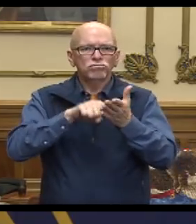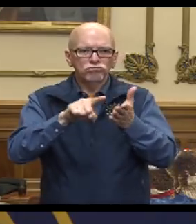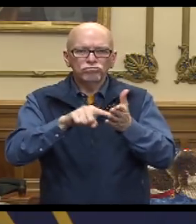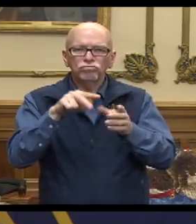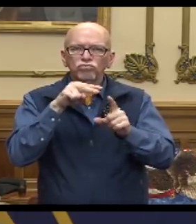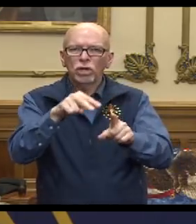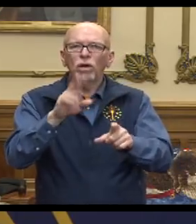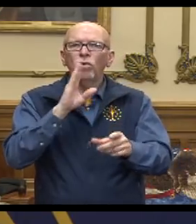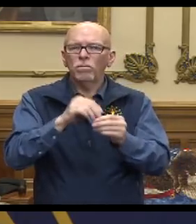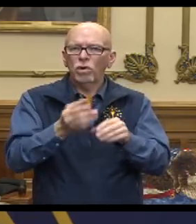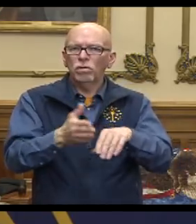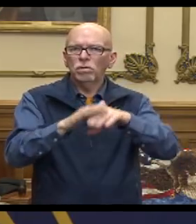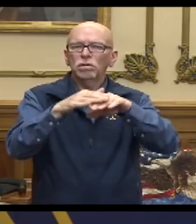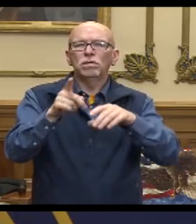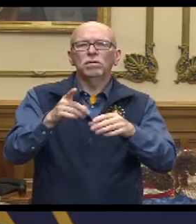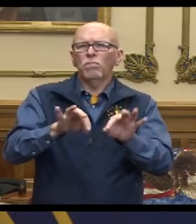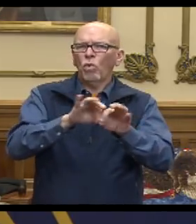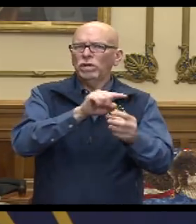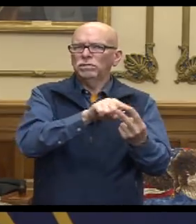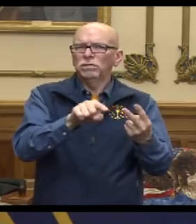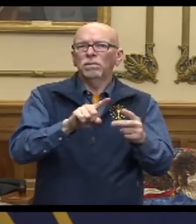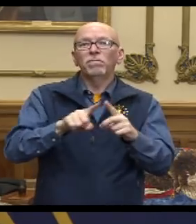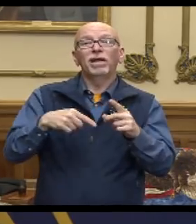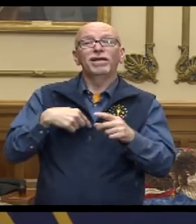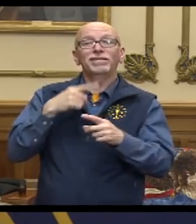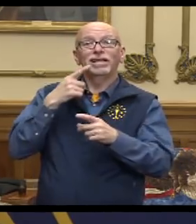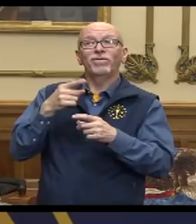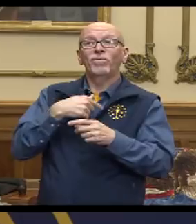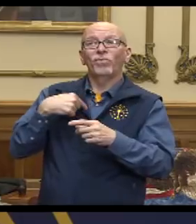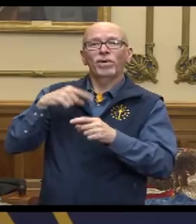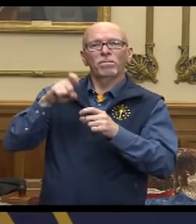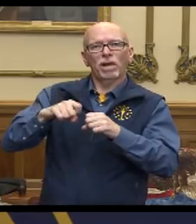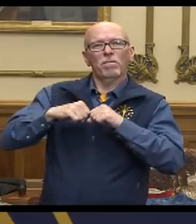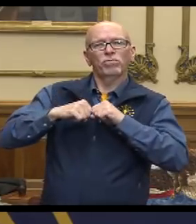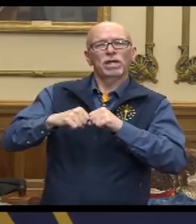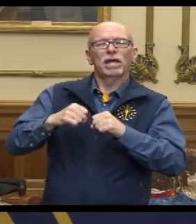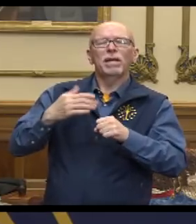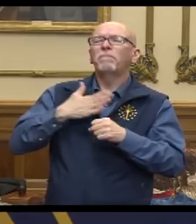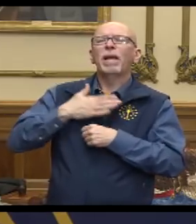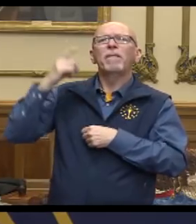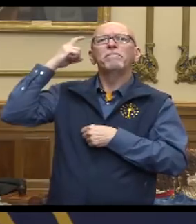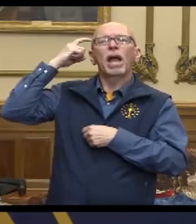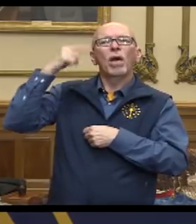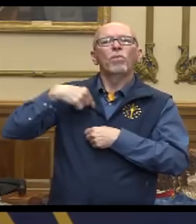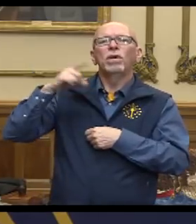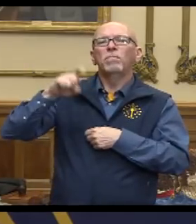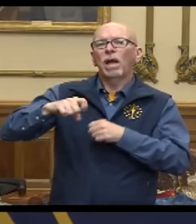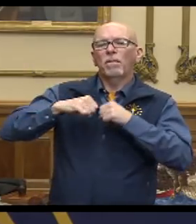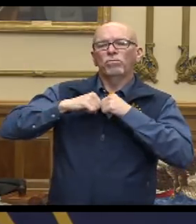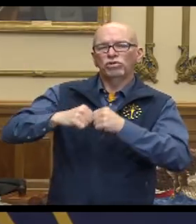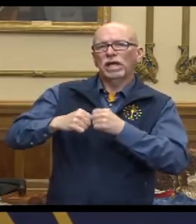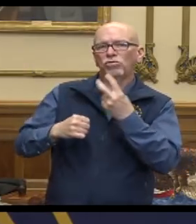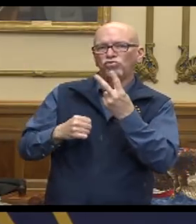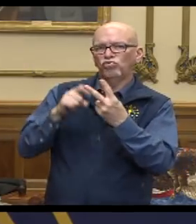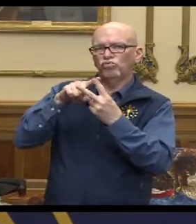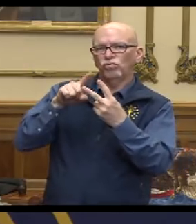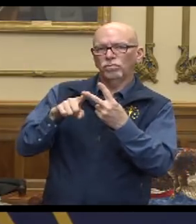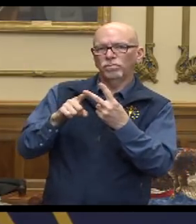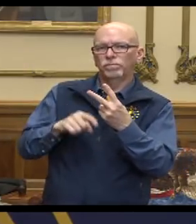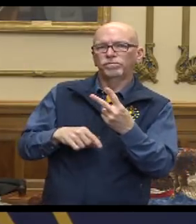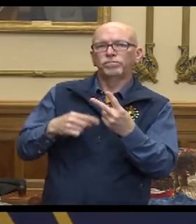very important. But as I said at the very, very outset, we got to protect, in my mind, Adam, we got to protect two things here, two